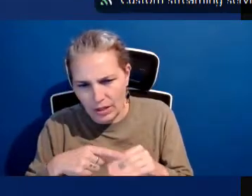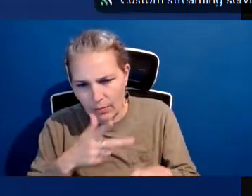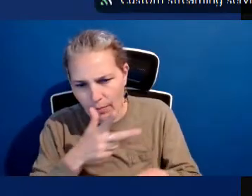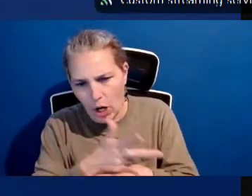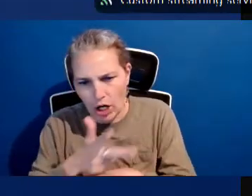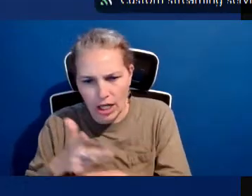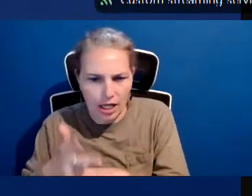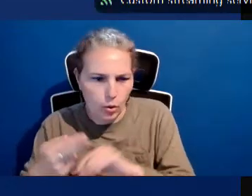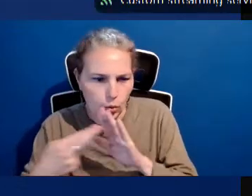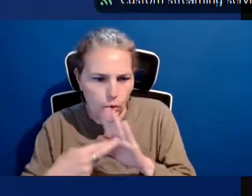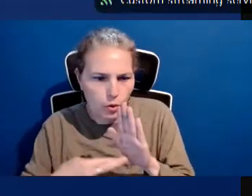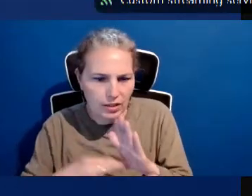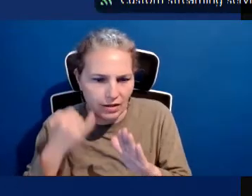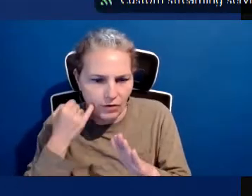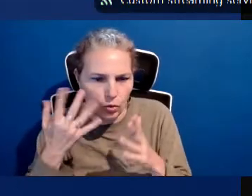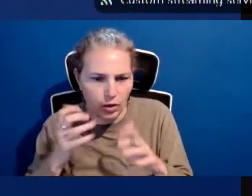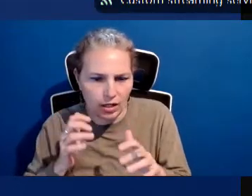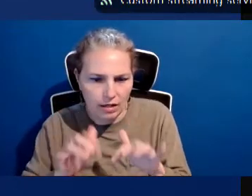answer.